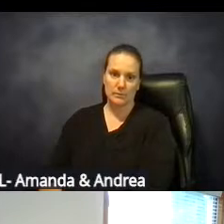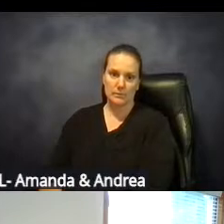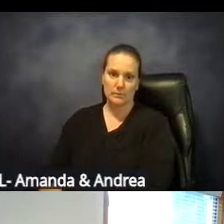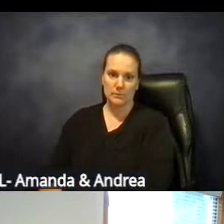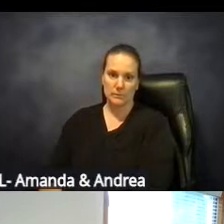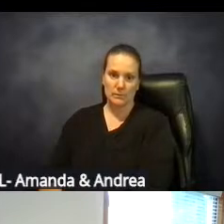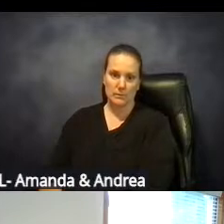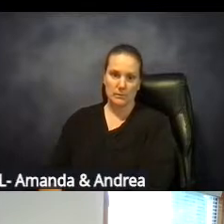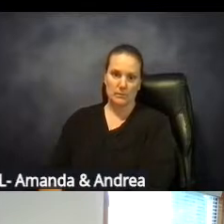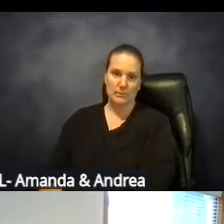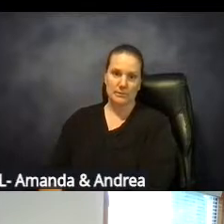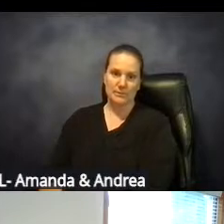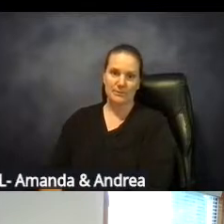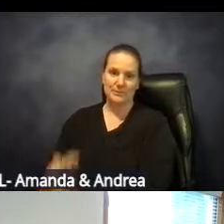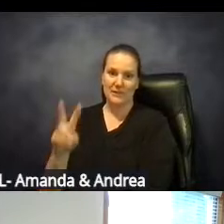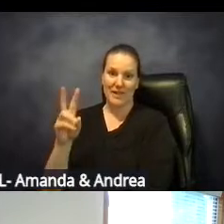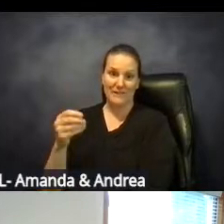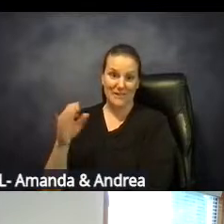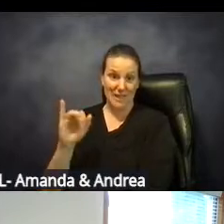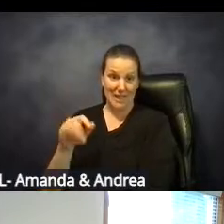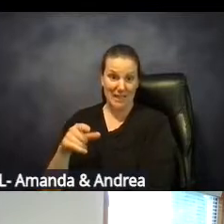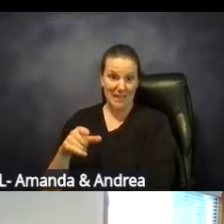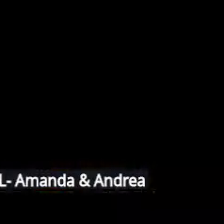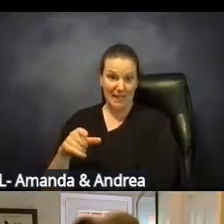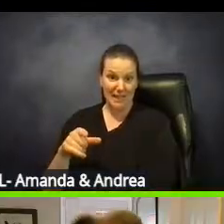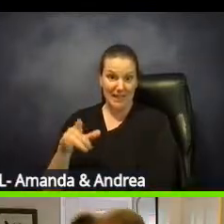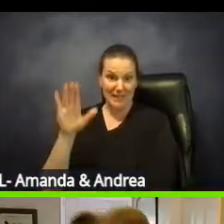Okay, Vicky, you have your hand raised. Yeah. I do.